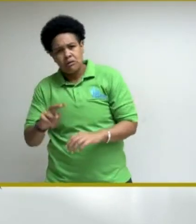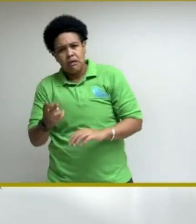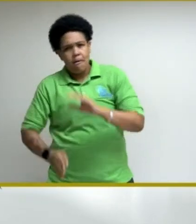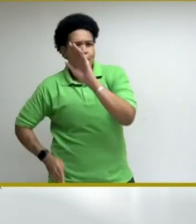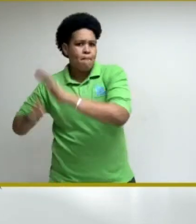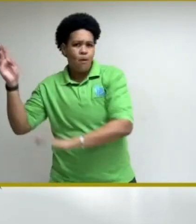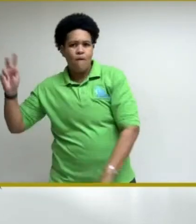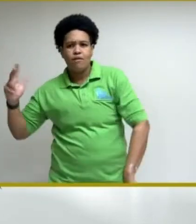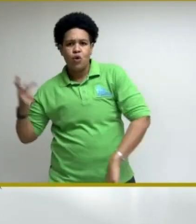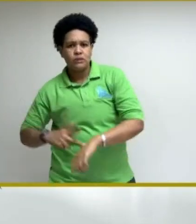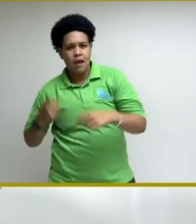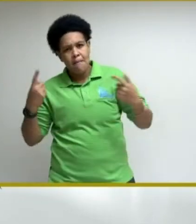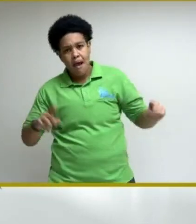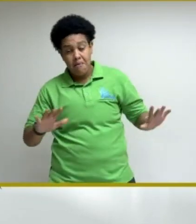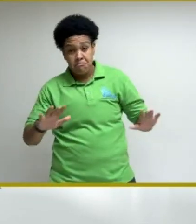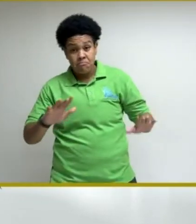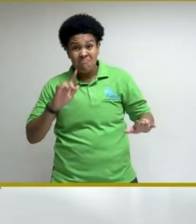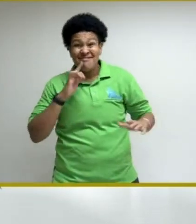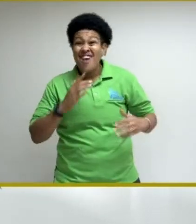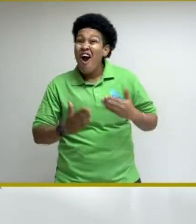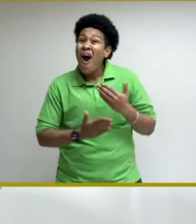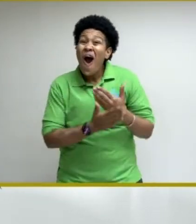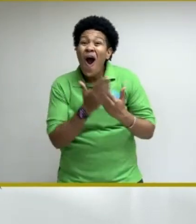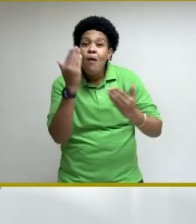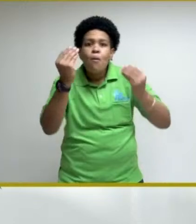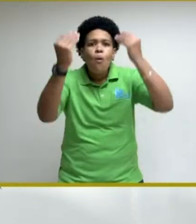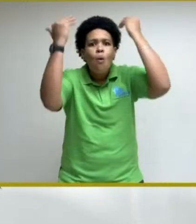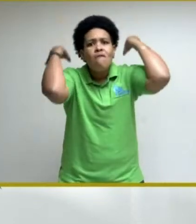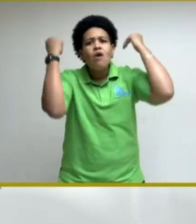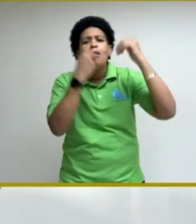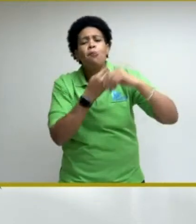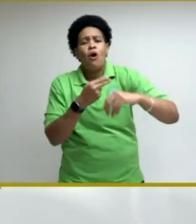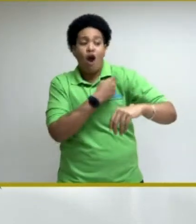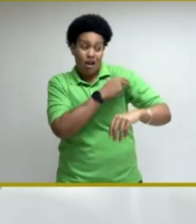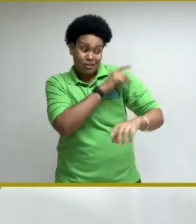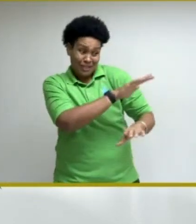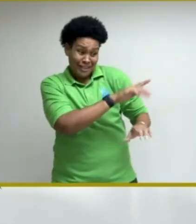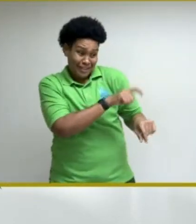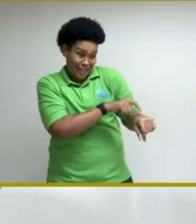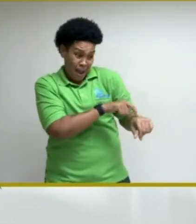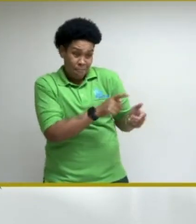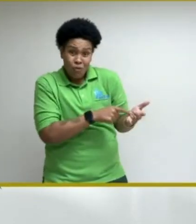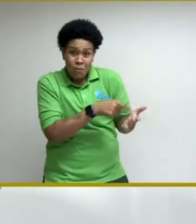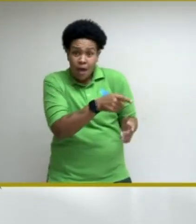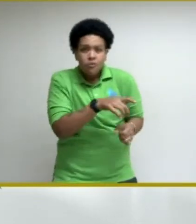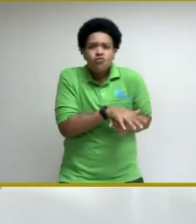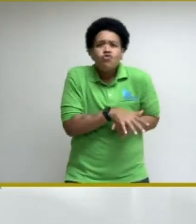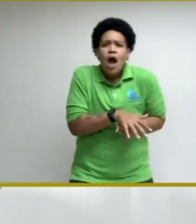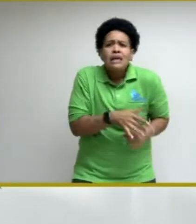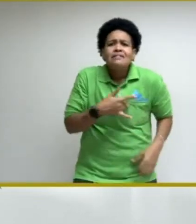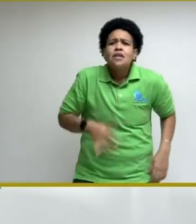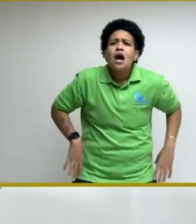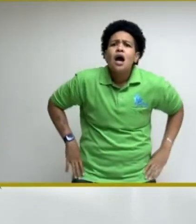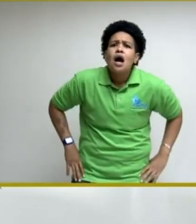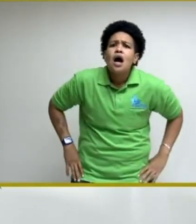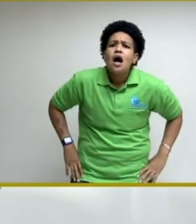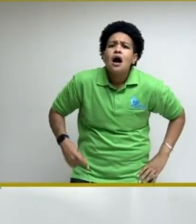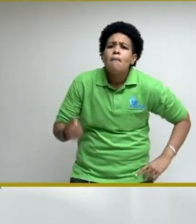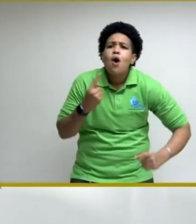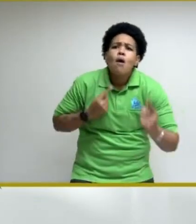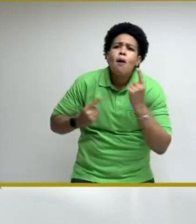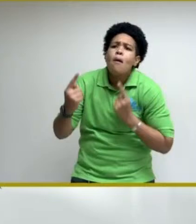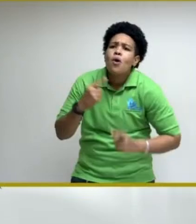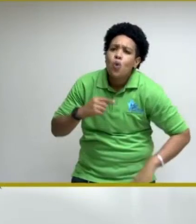overwhelmed. The hospital system, there were times when we were under severe stress. We had to